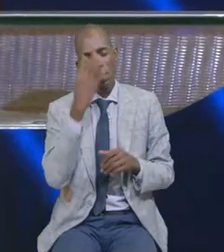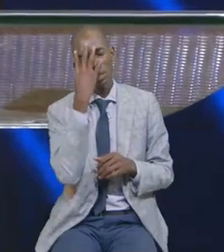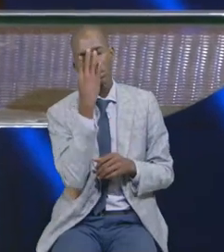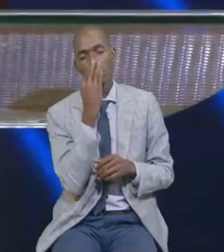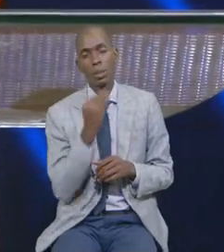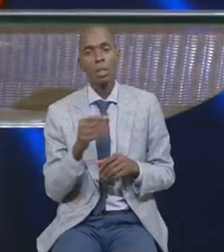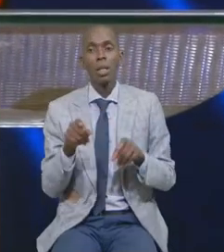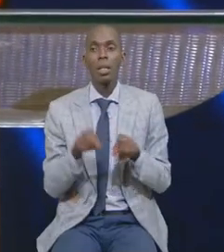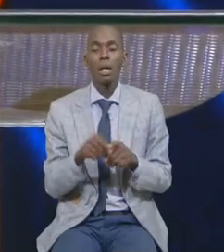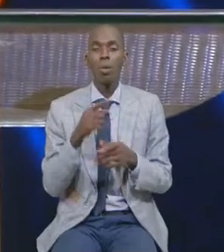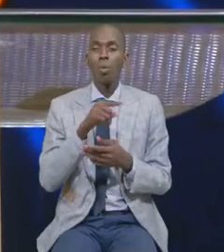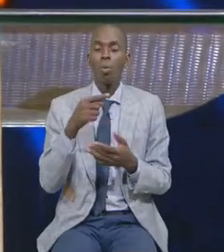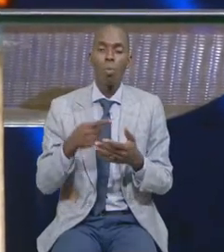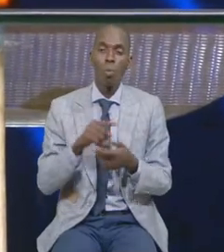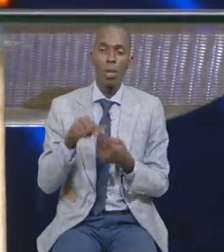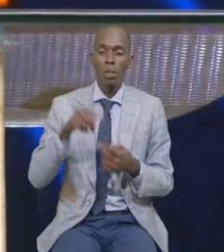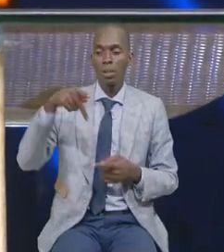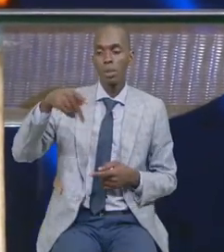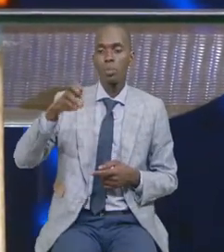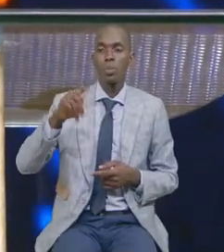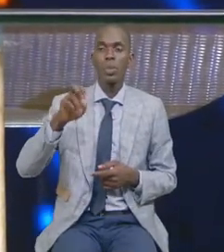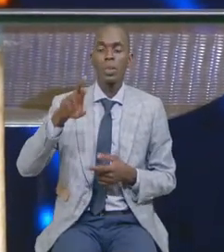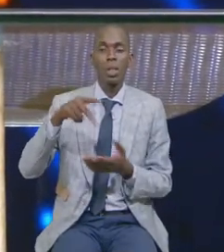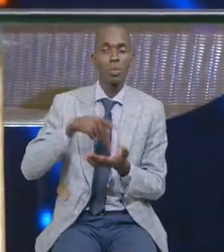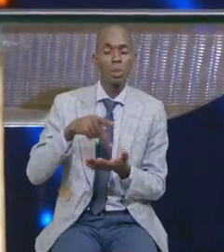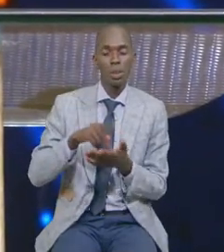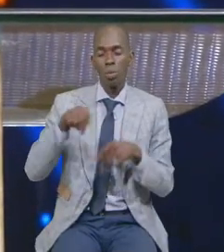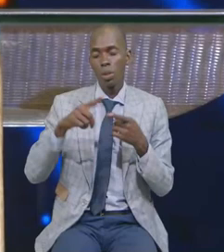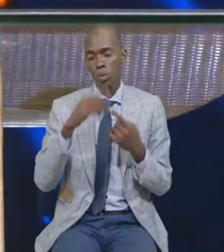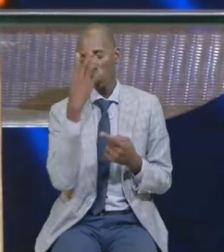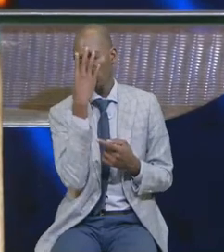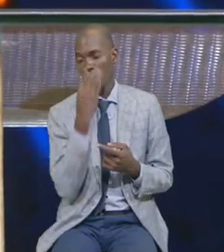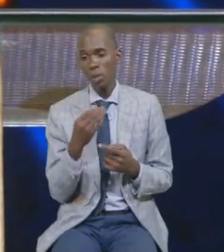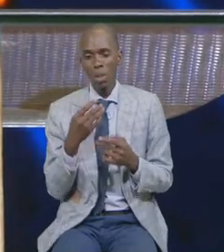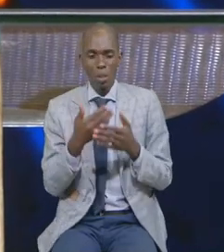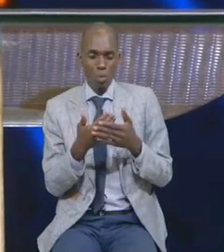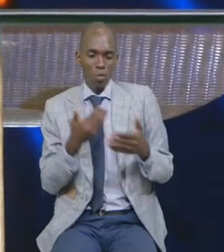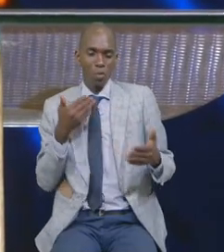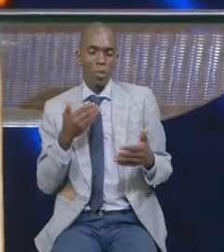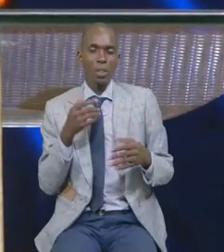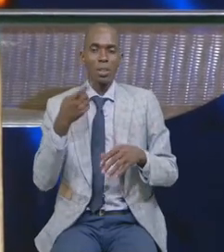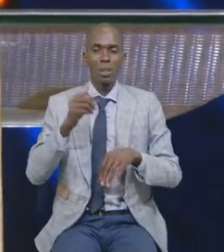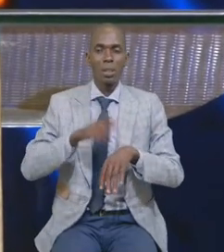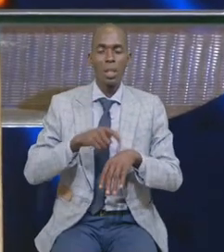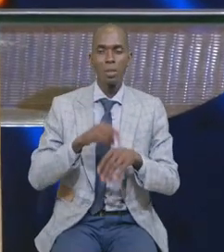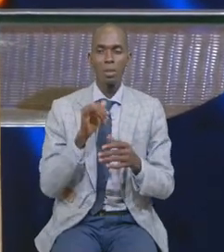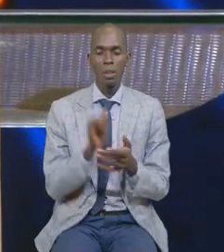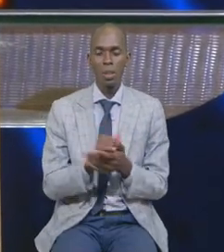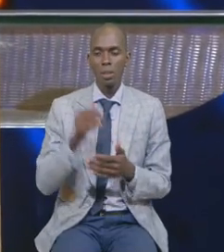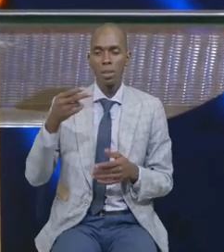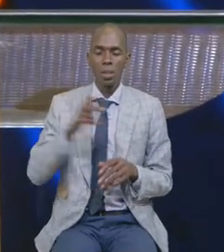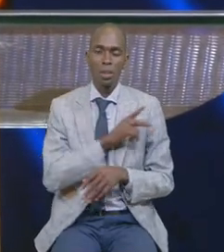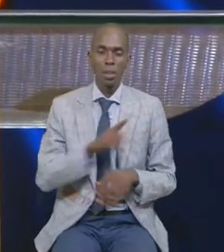when Peter went to sleep the previous day to the point Herod was to execute him.